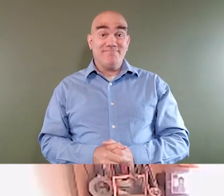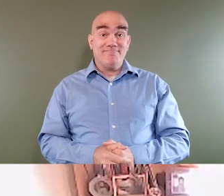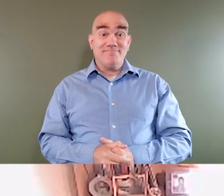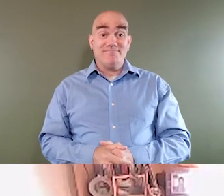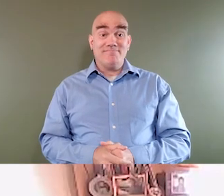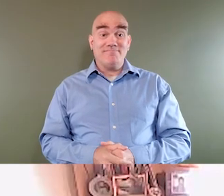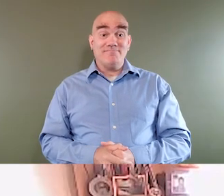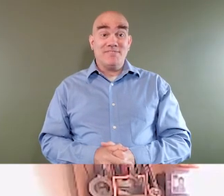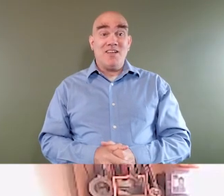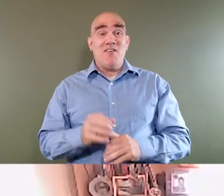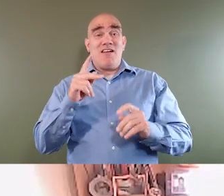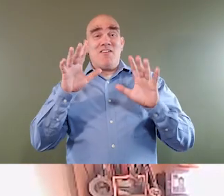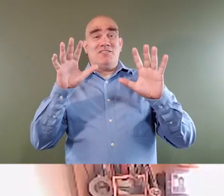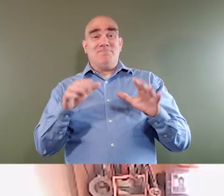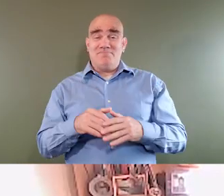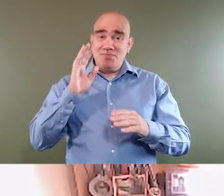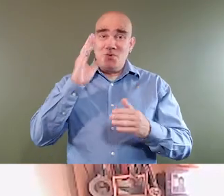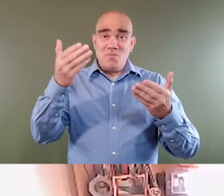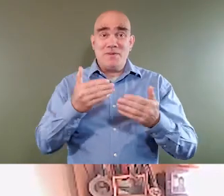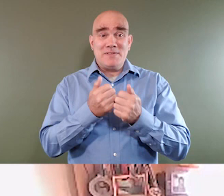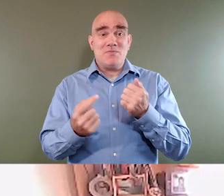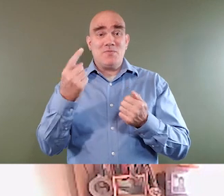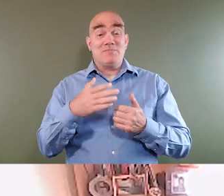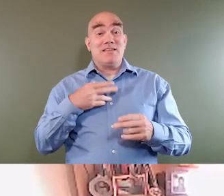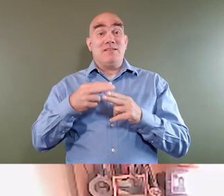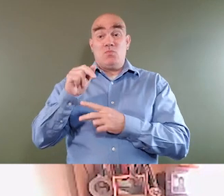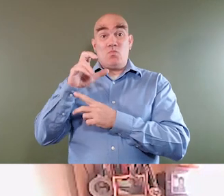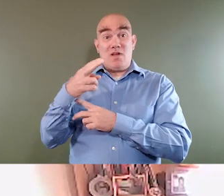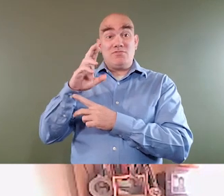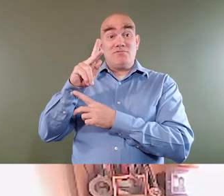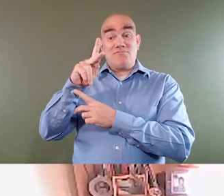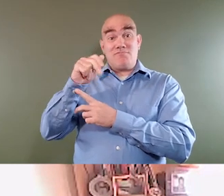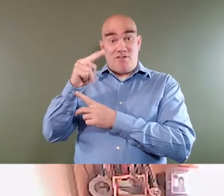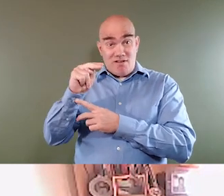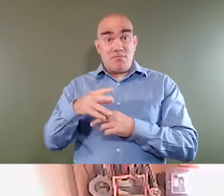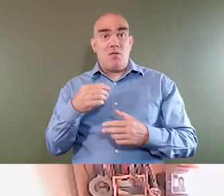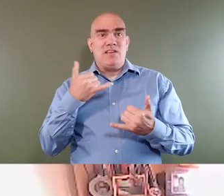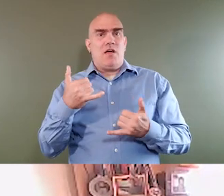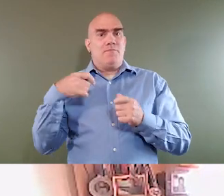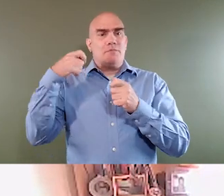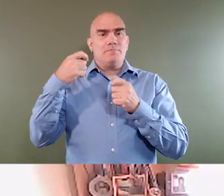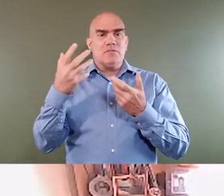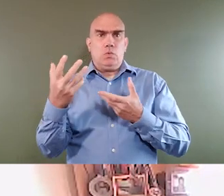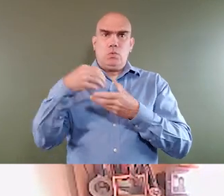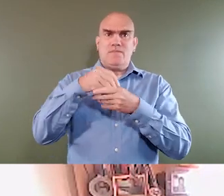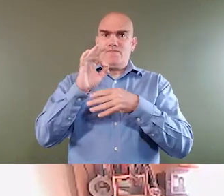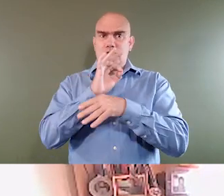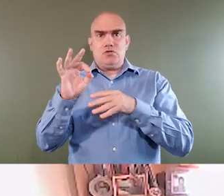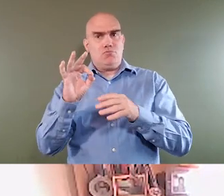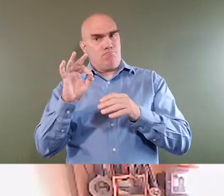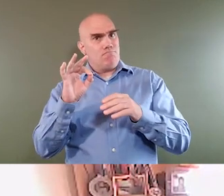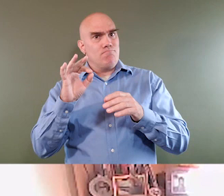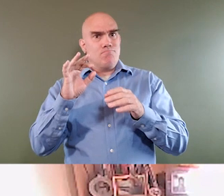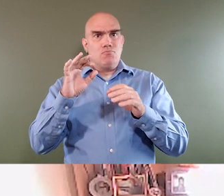Okay, awesome. Hi, welcome everybody. My name is Rach Kahn, and we are here filming an inclusive functional strength training class